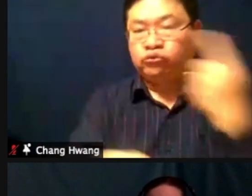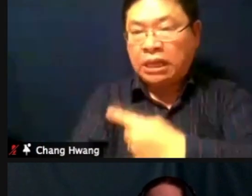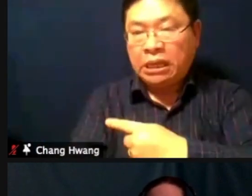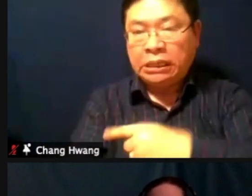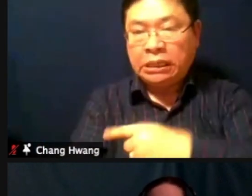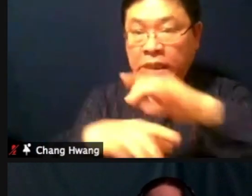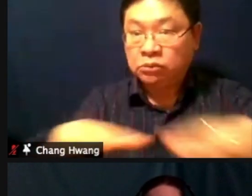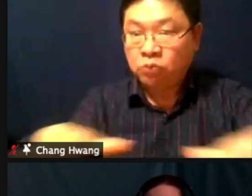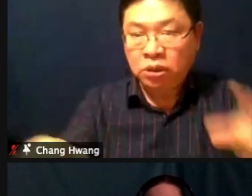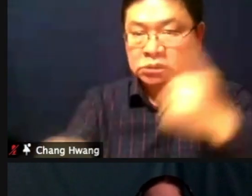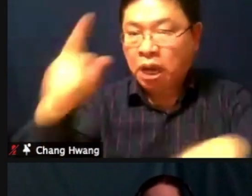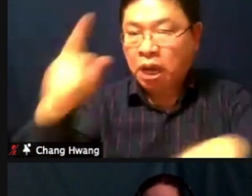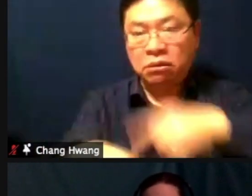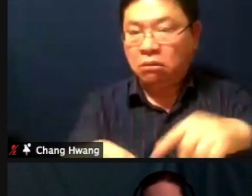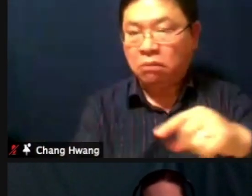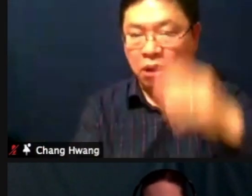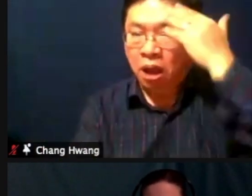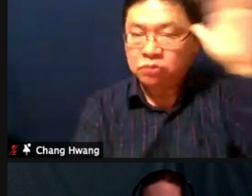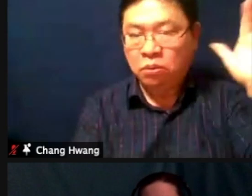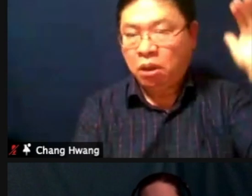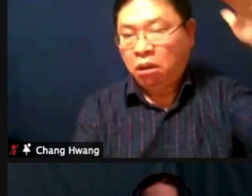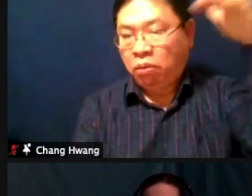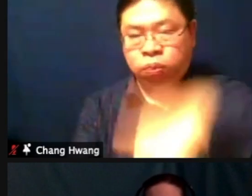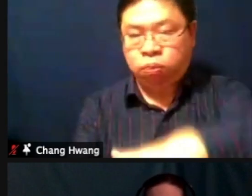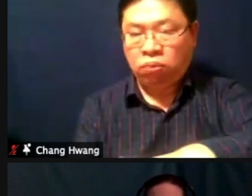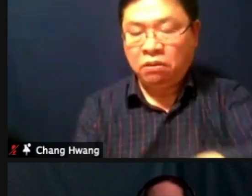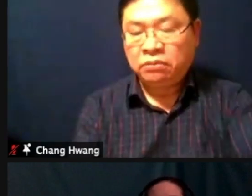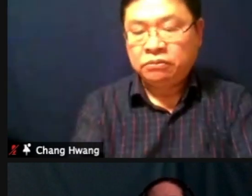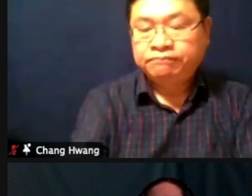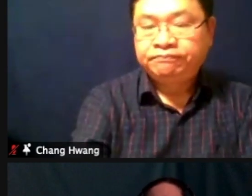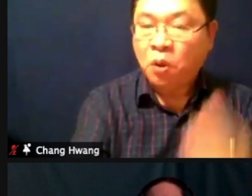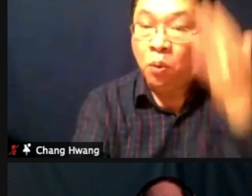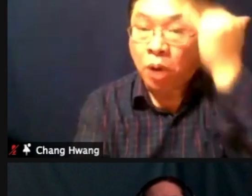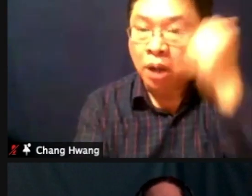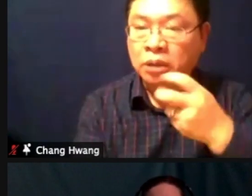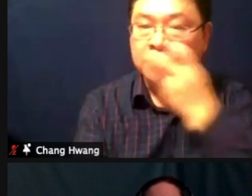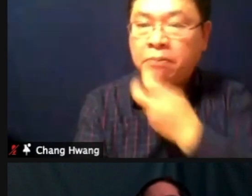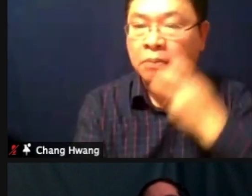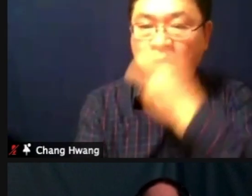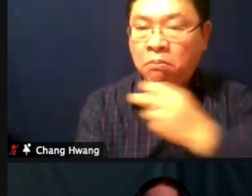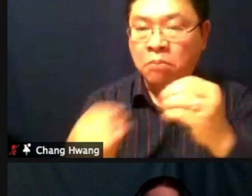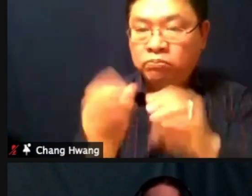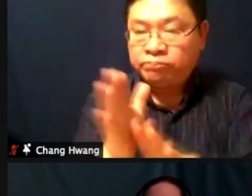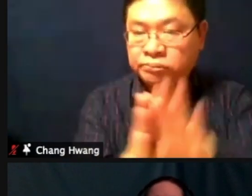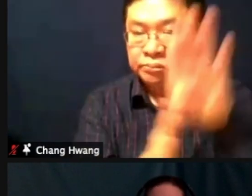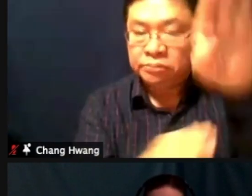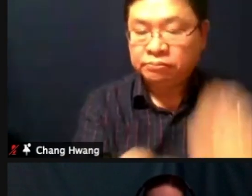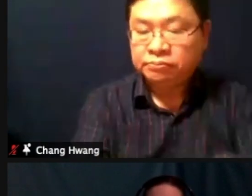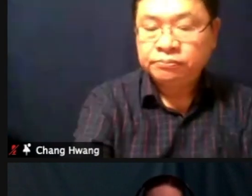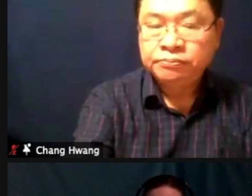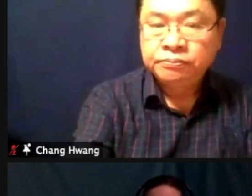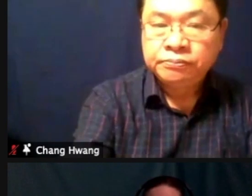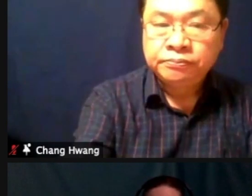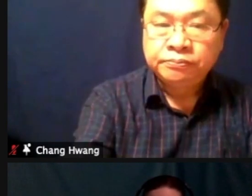hearing models who oftentimes have learned it later in life. They're not native users. So you're just seeing the numbers plummet